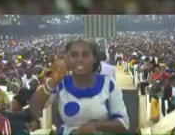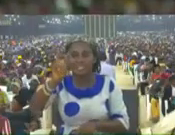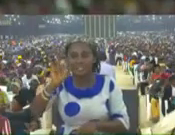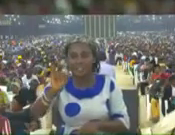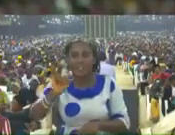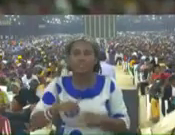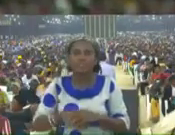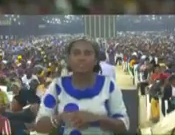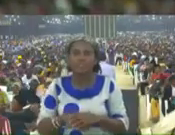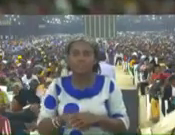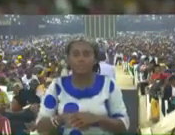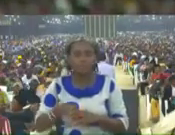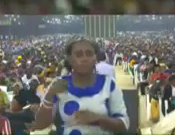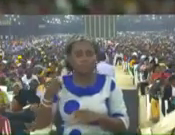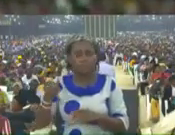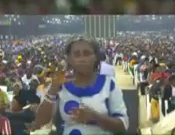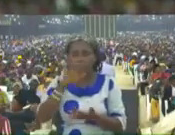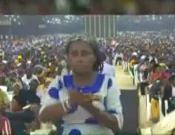They were furious.